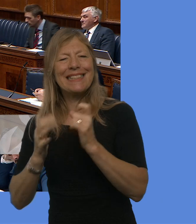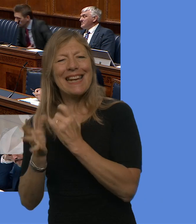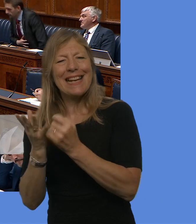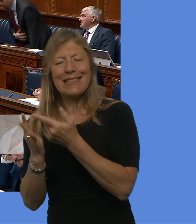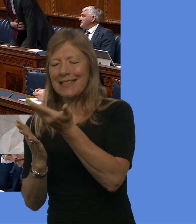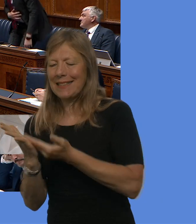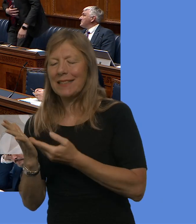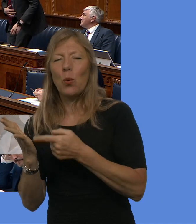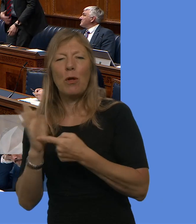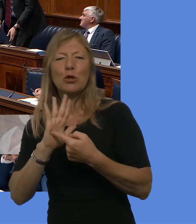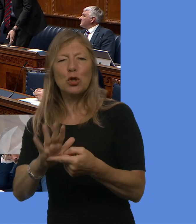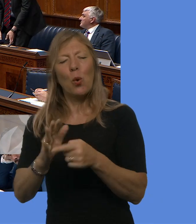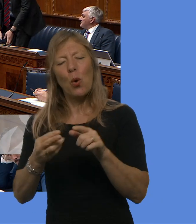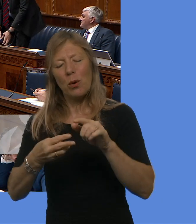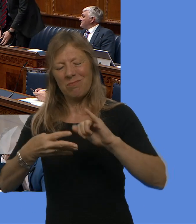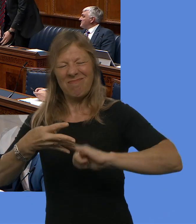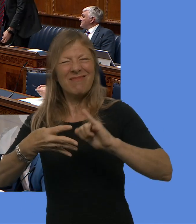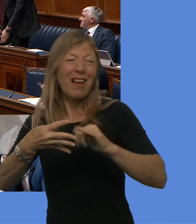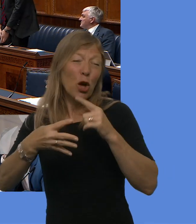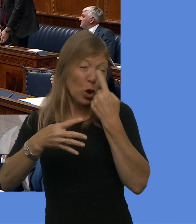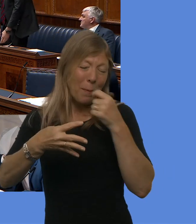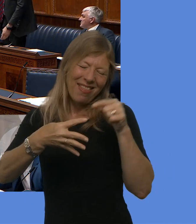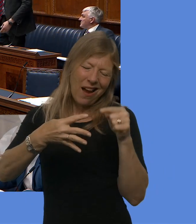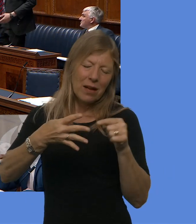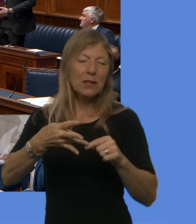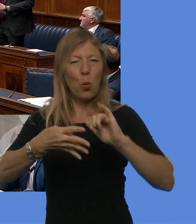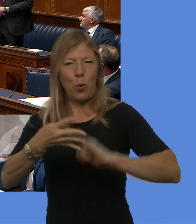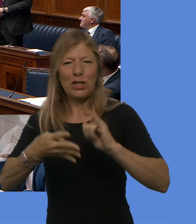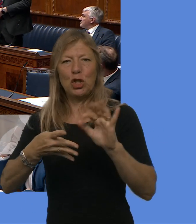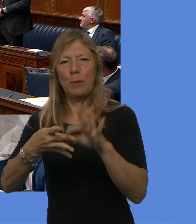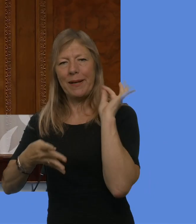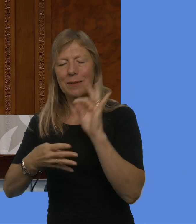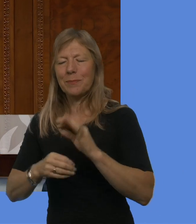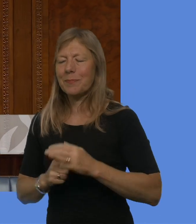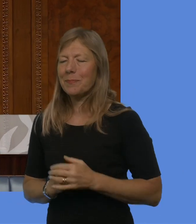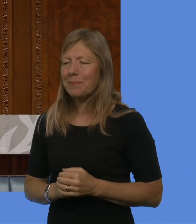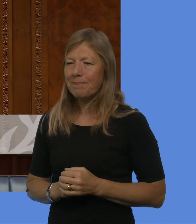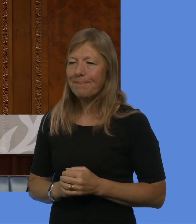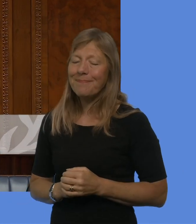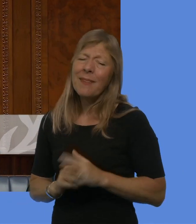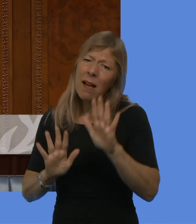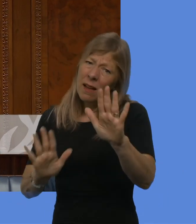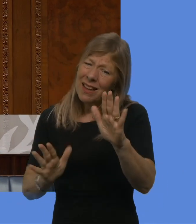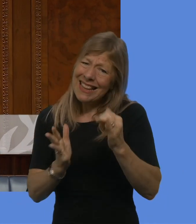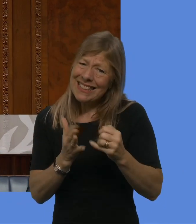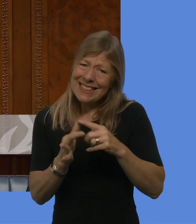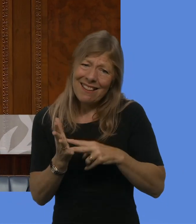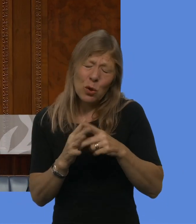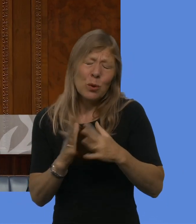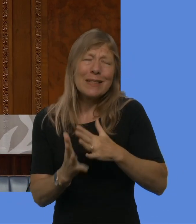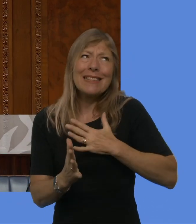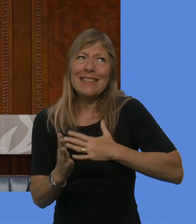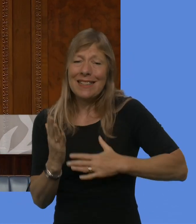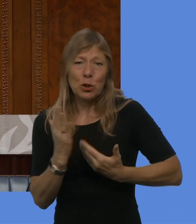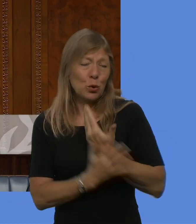Brett. Speaker, and delivering the new school at Seaview will be vital for the local community, but just as important as our school buildings are